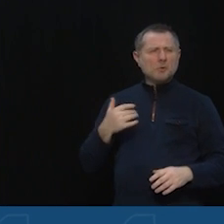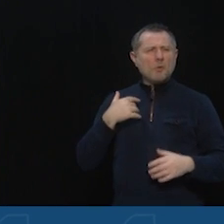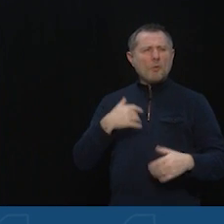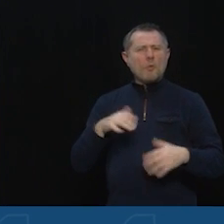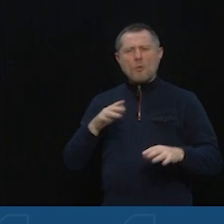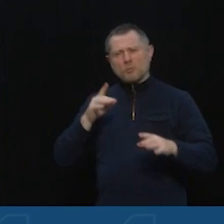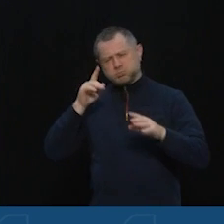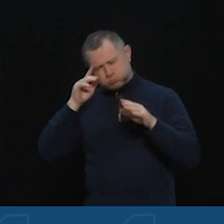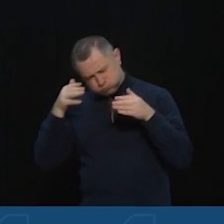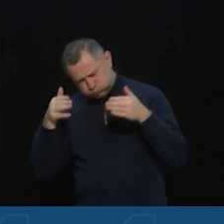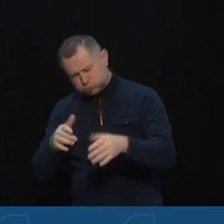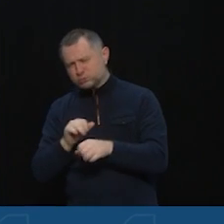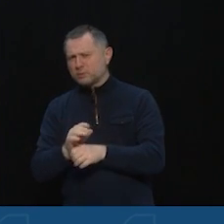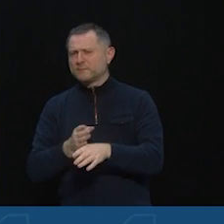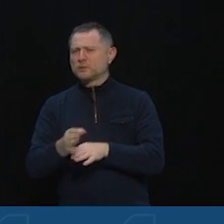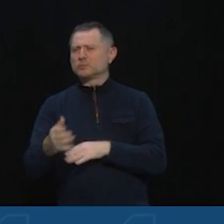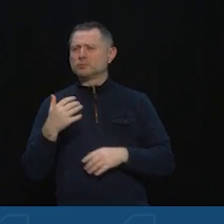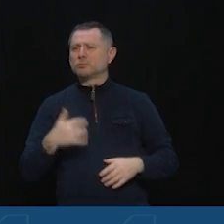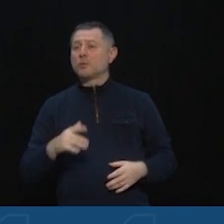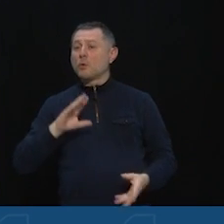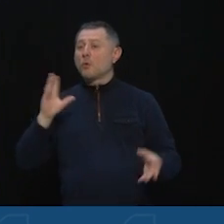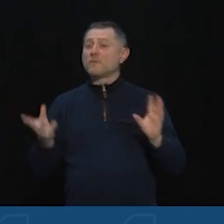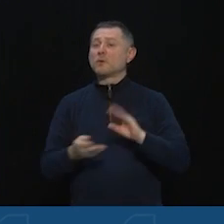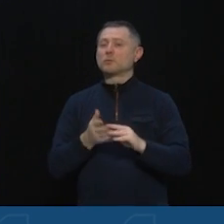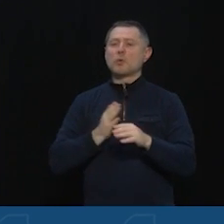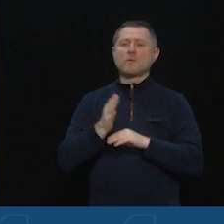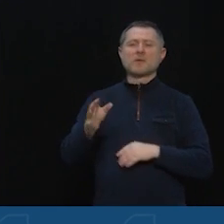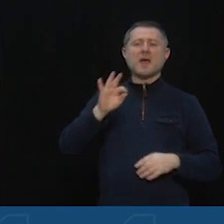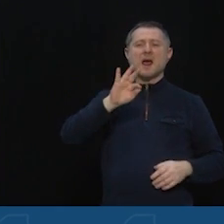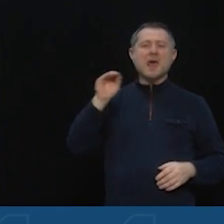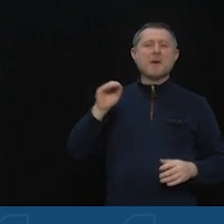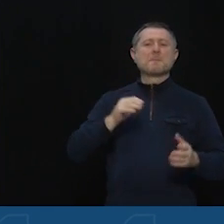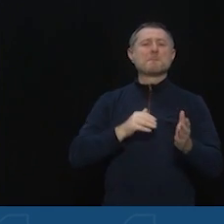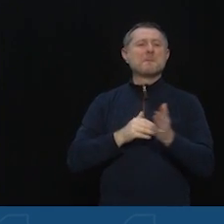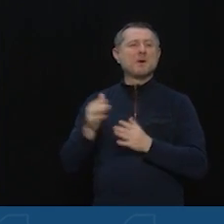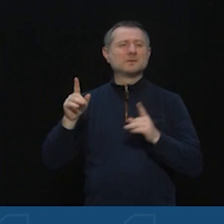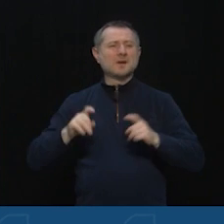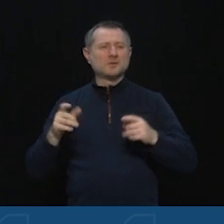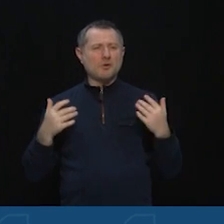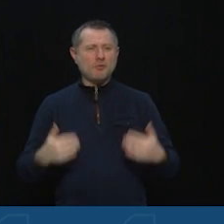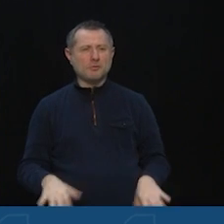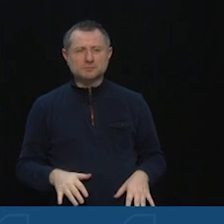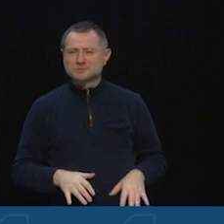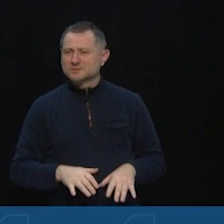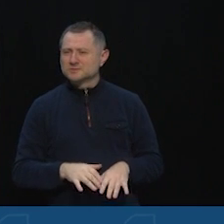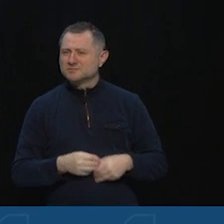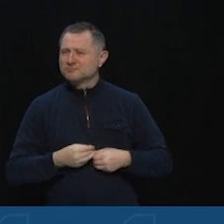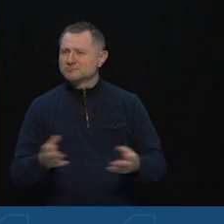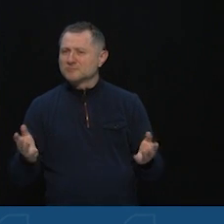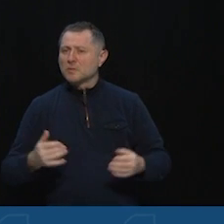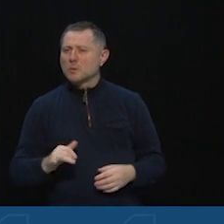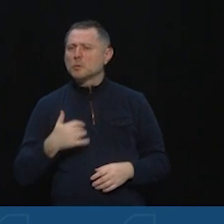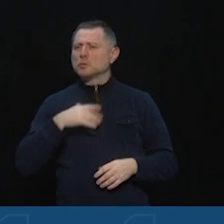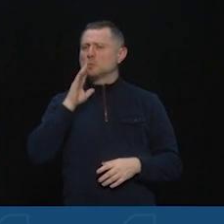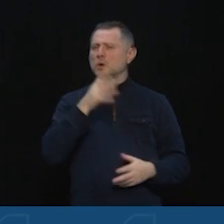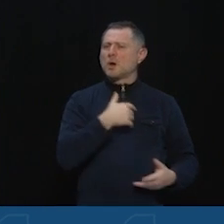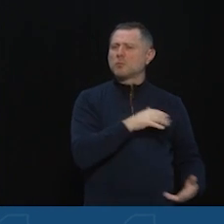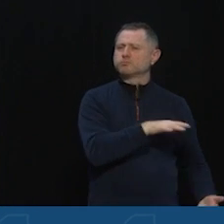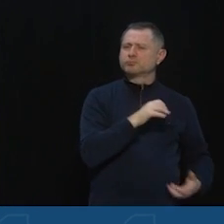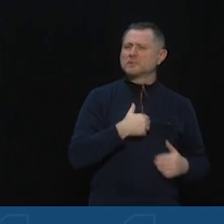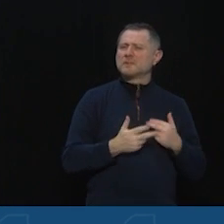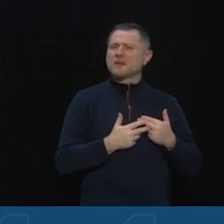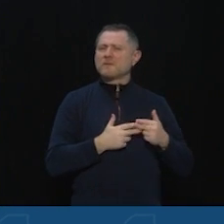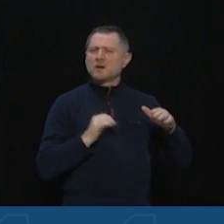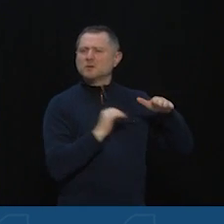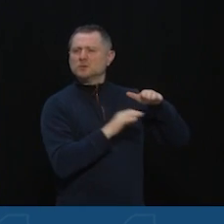over 90 million tests out already, and we're going to stockpile. This is what I keep saying to the team, okay, amass them, collect